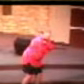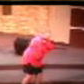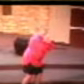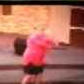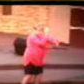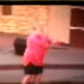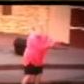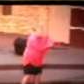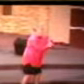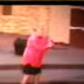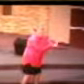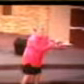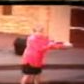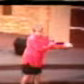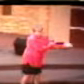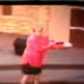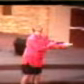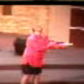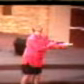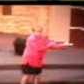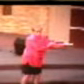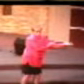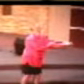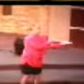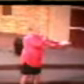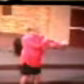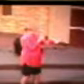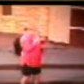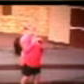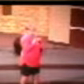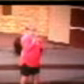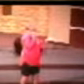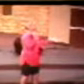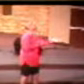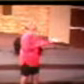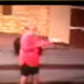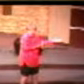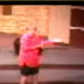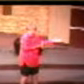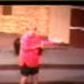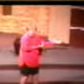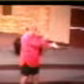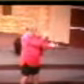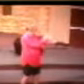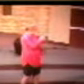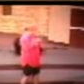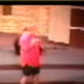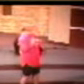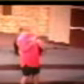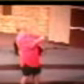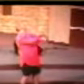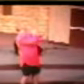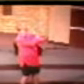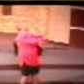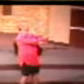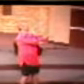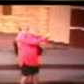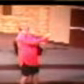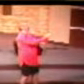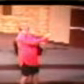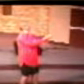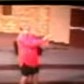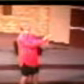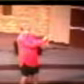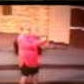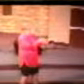He takes on the shame. He takes on the ridicule that should be the son's. He